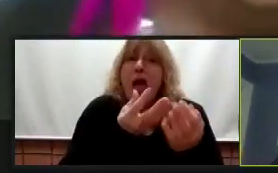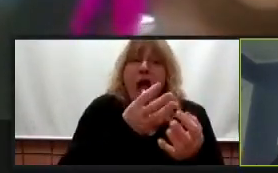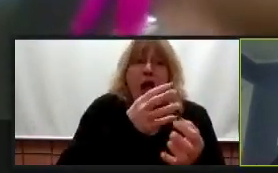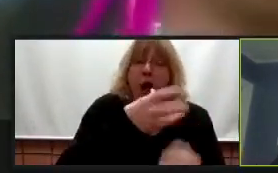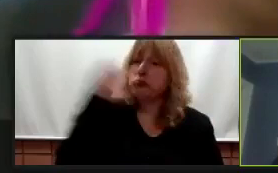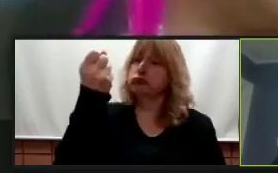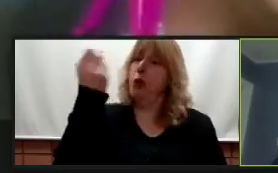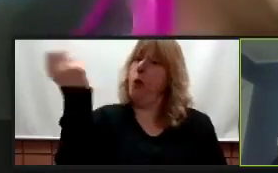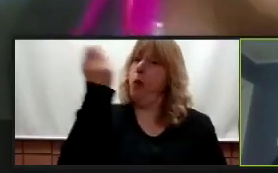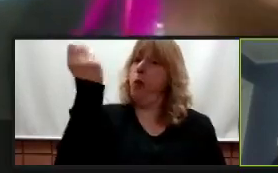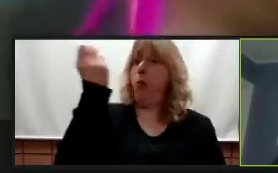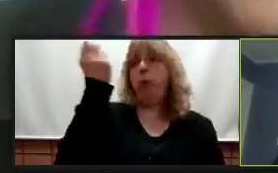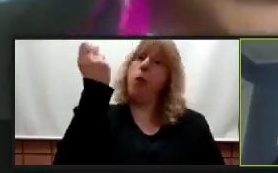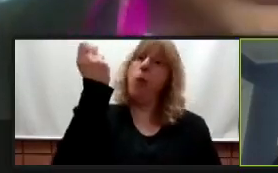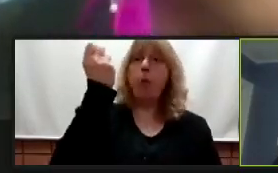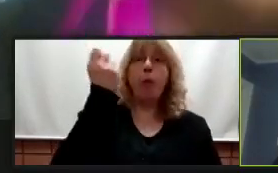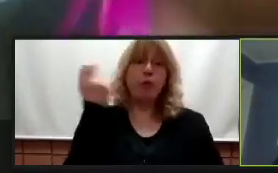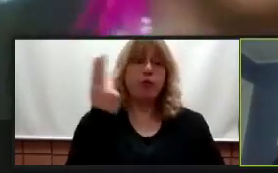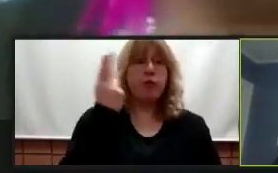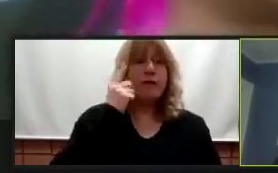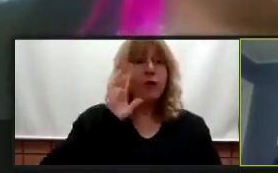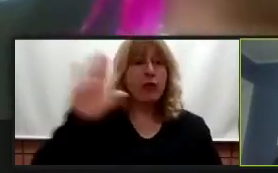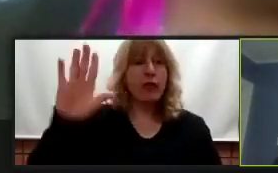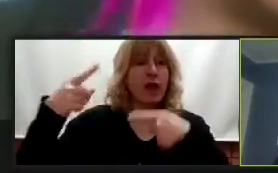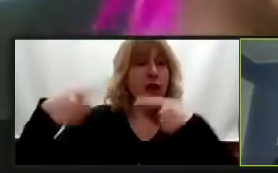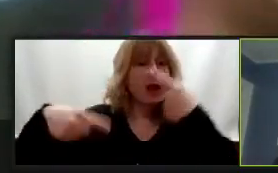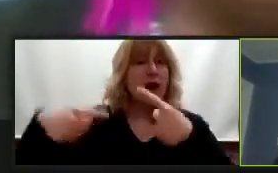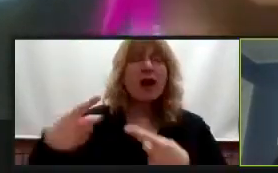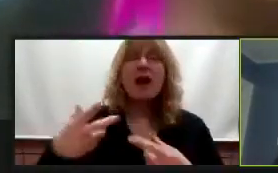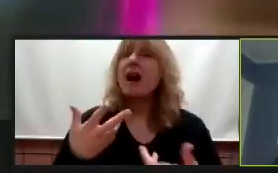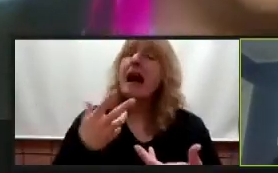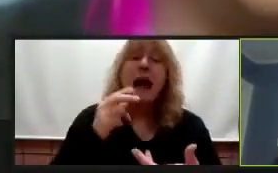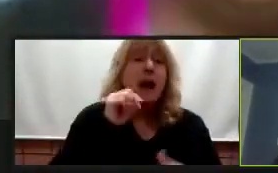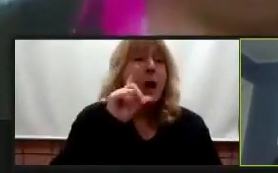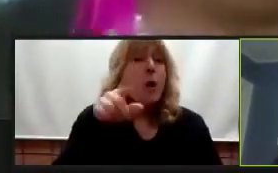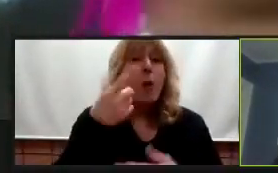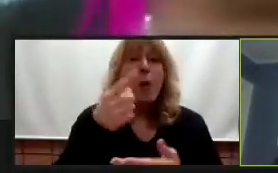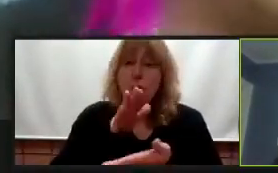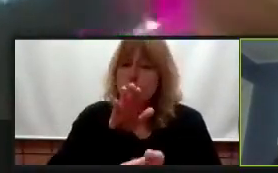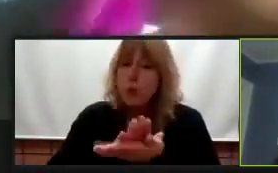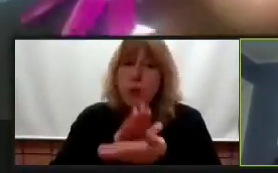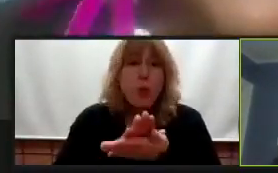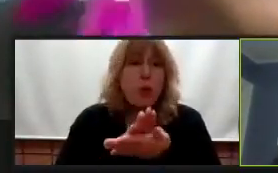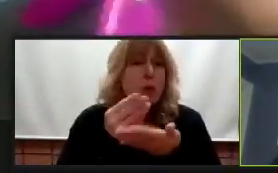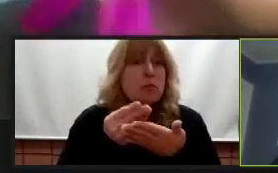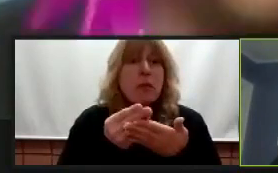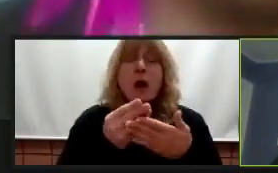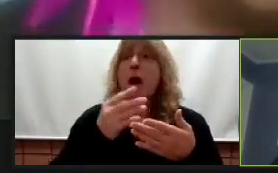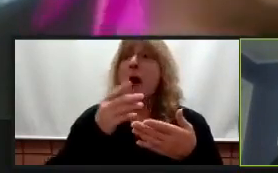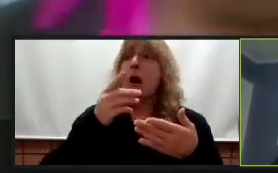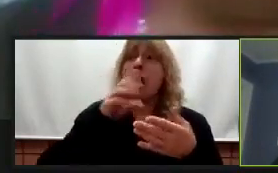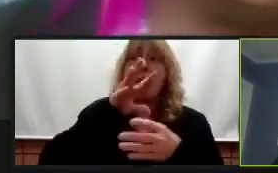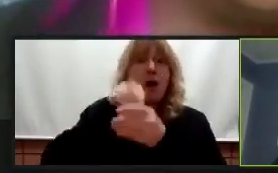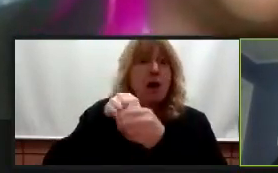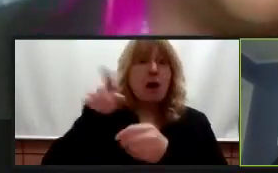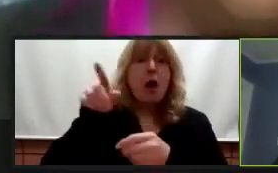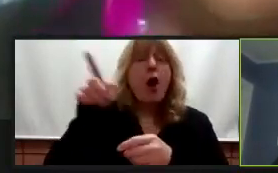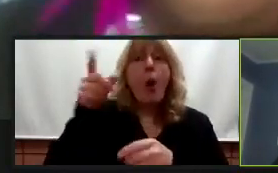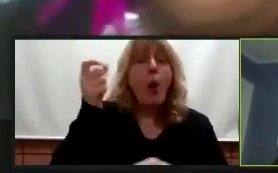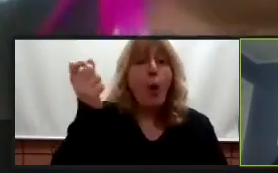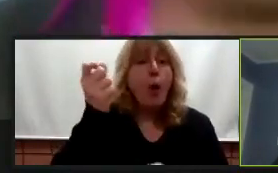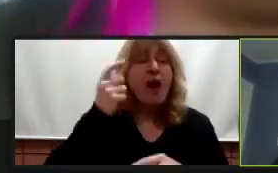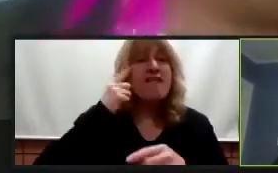dollars. And it wasn't just school dollars that was tied up in this thing. There's rental assistance that's tied up in this